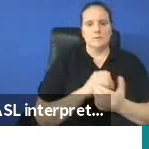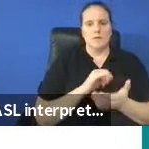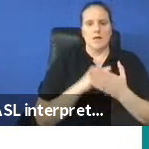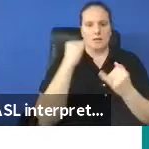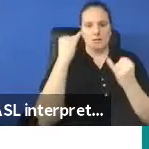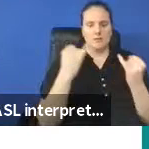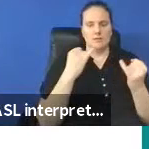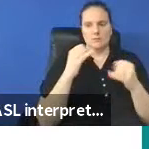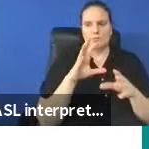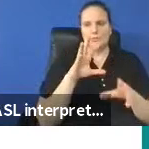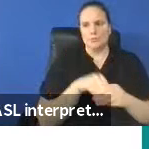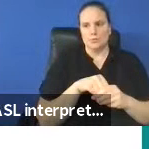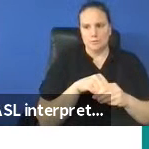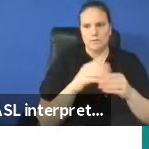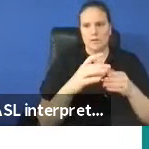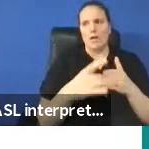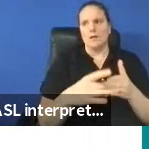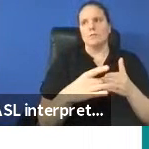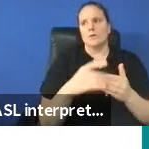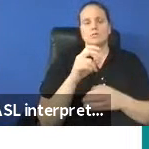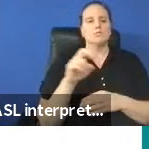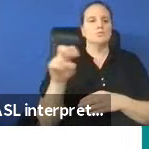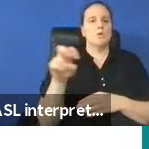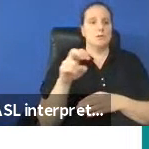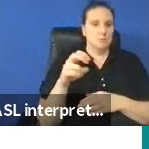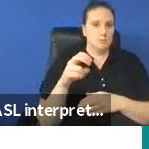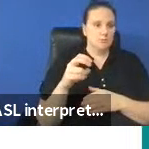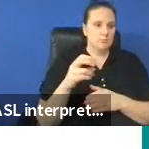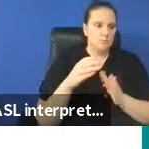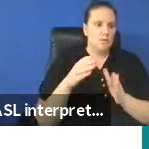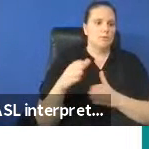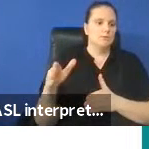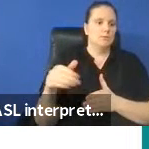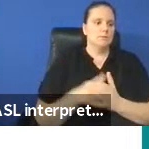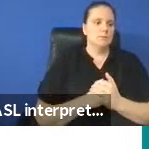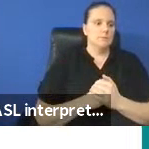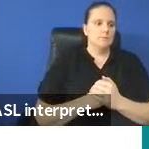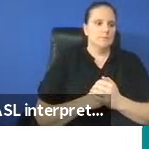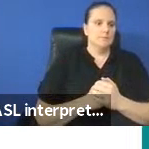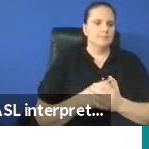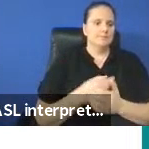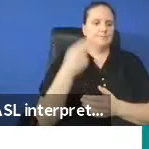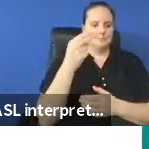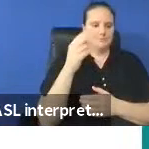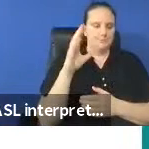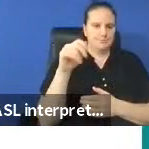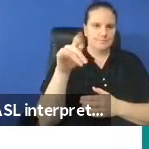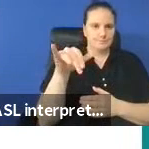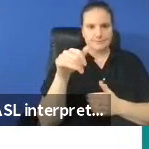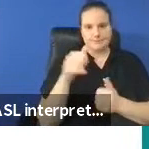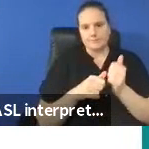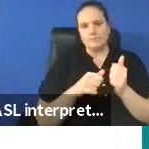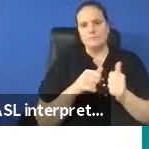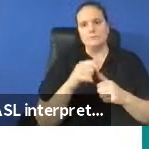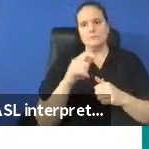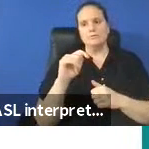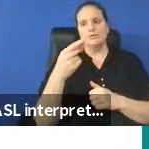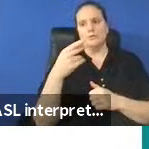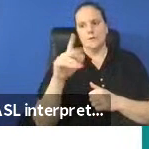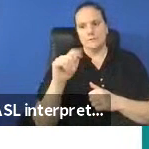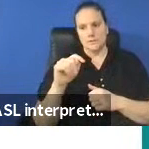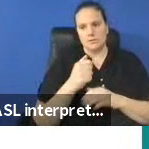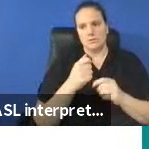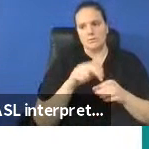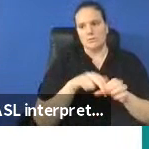of exclusive guideways or transitways, and then just a higher capacity for transit riders.